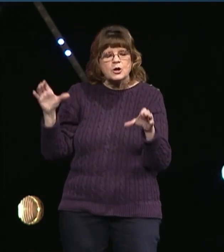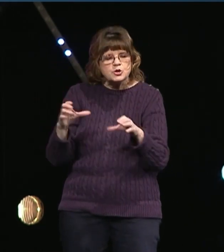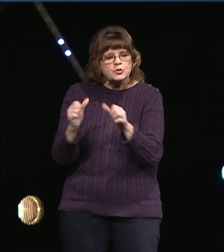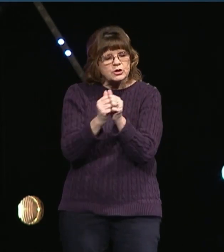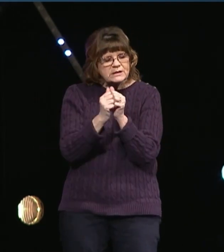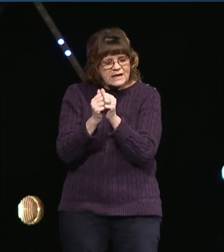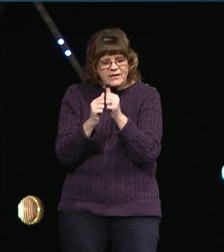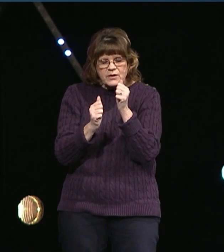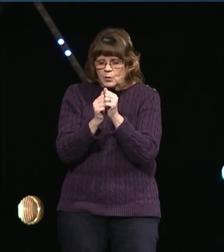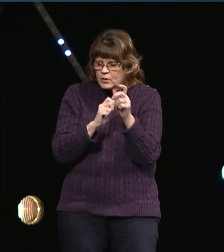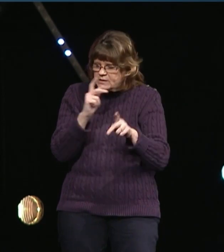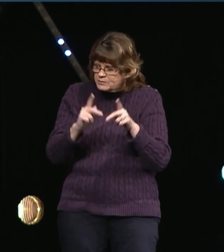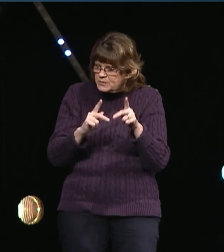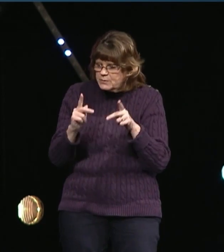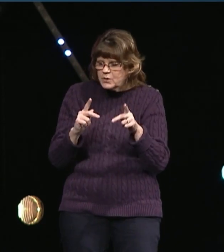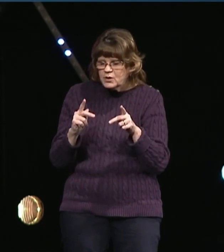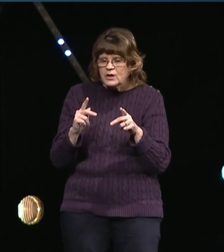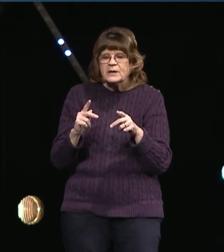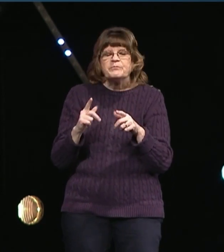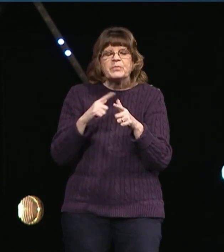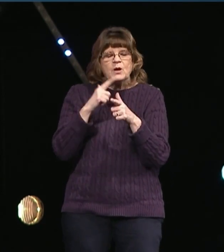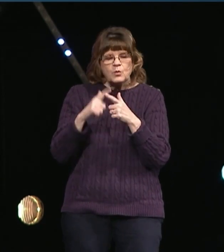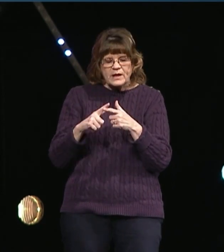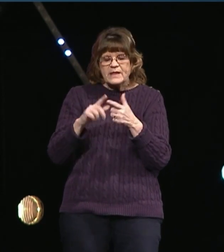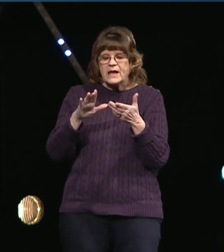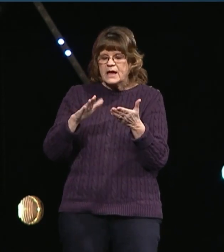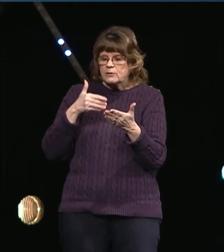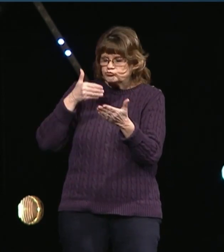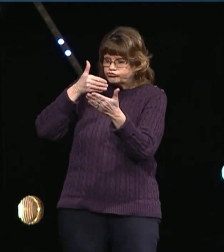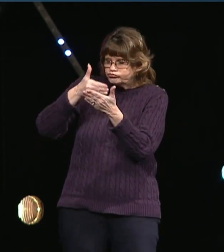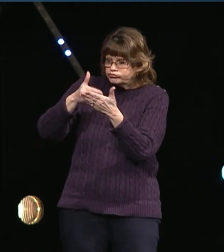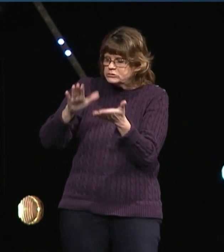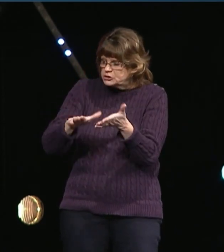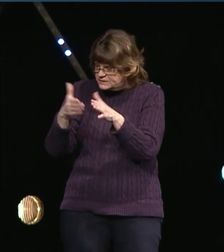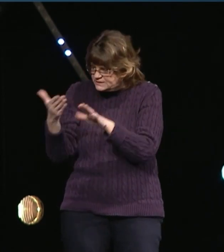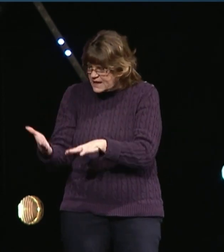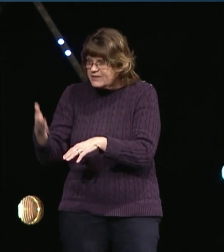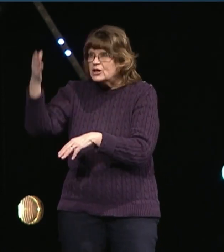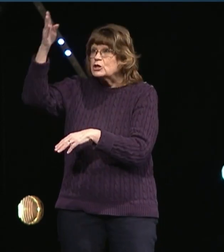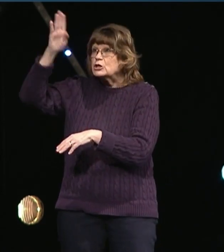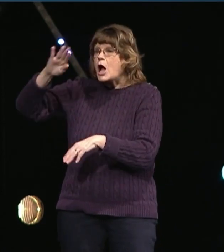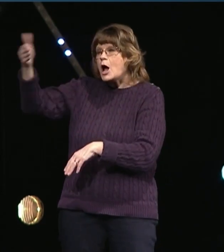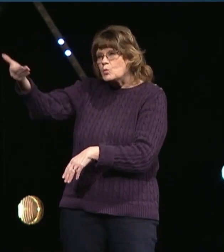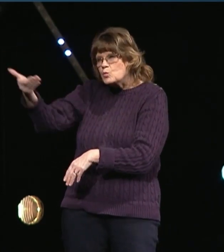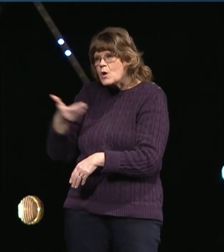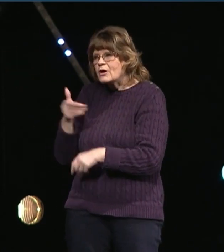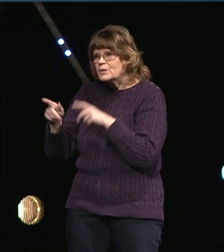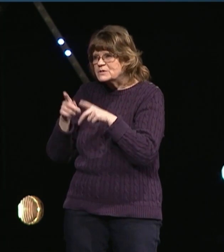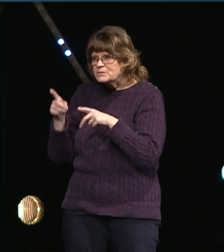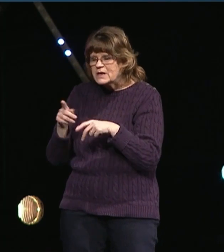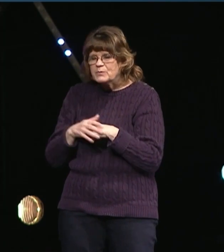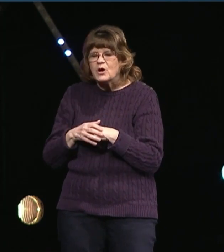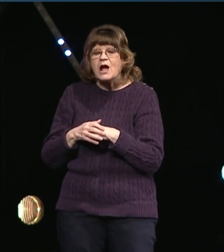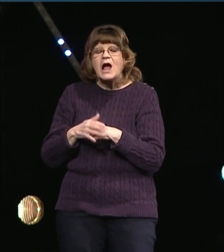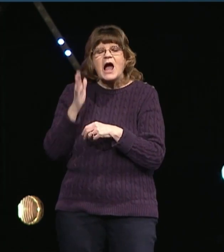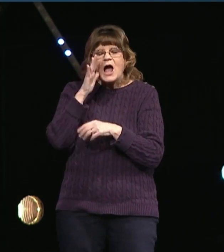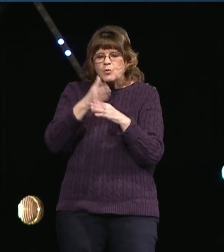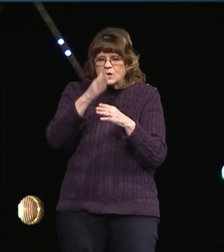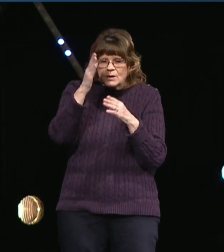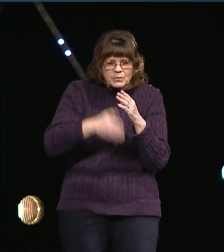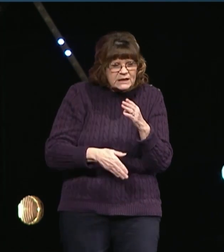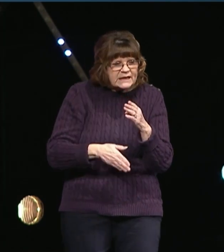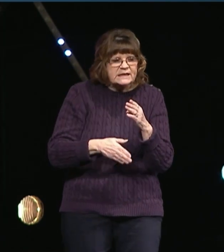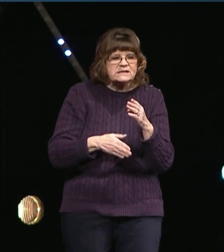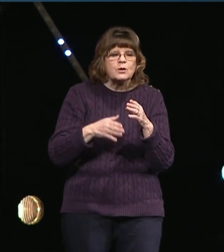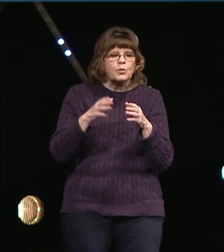people. When they arrive at the gates of death, God welcomes those who love him." What a fitting passage. And I love this line. "I'll complete what I promised God